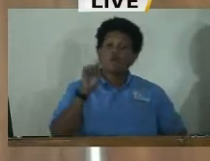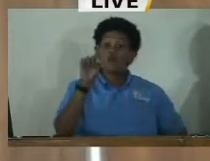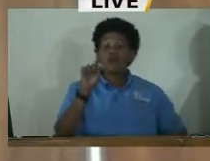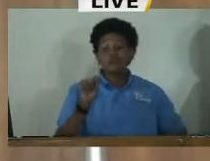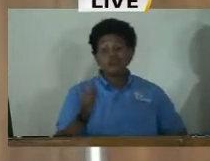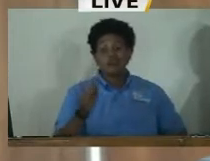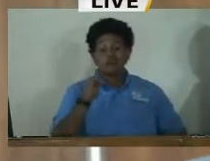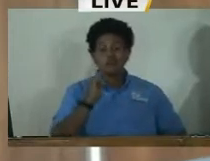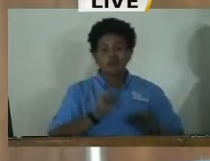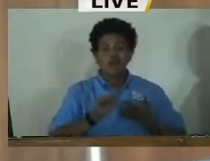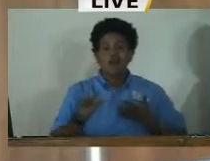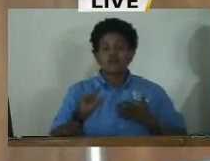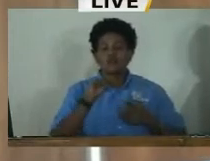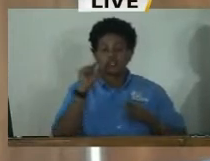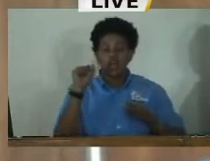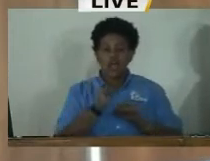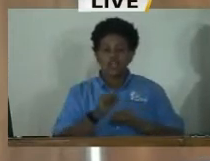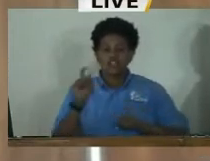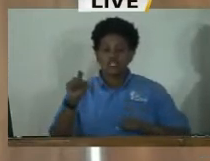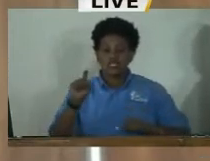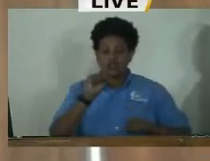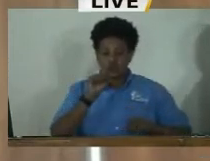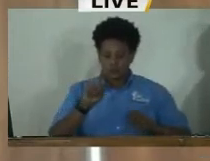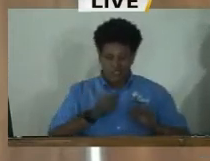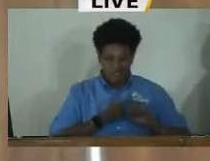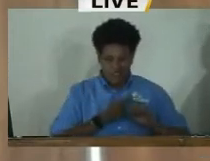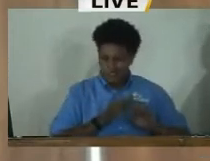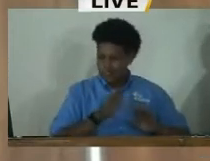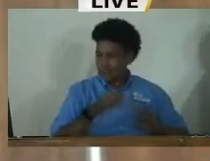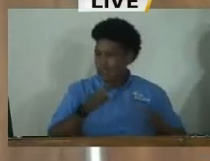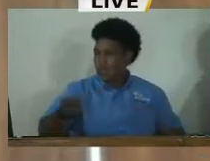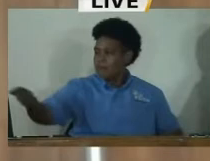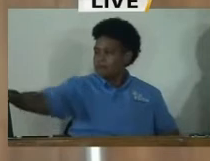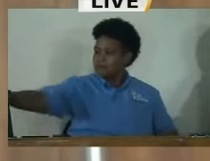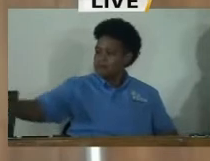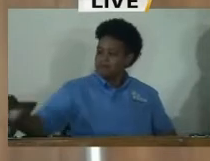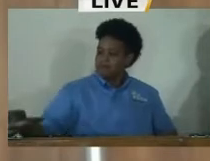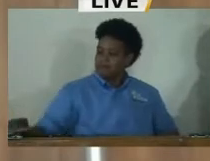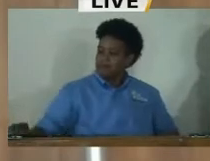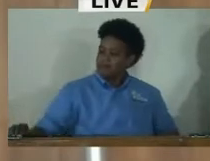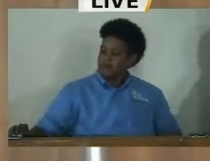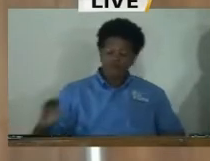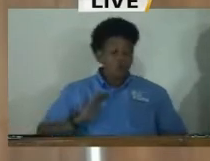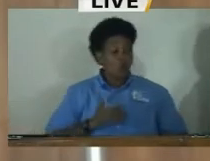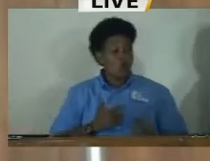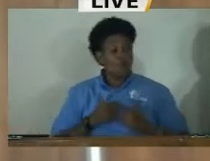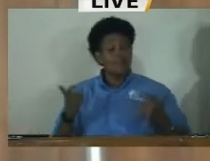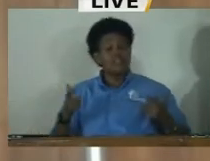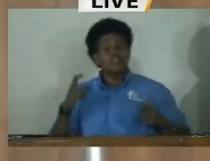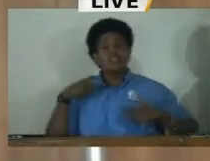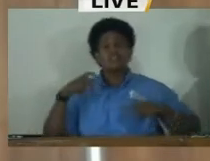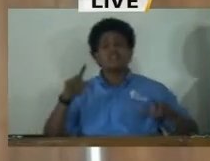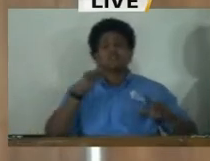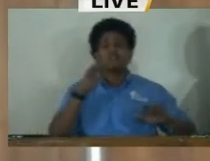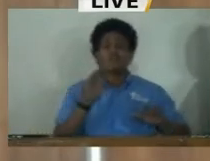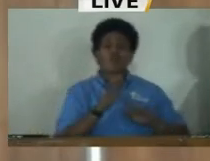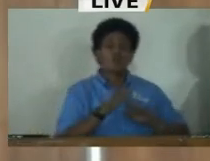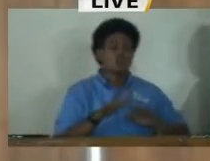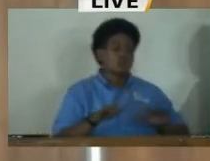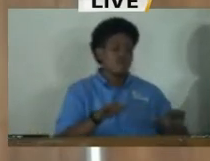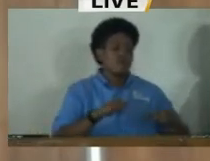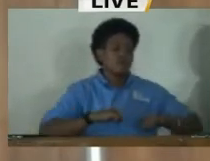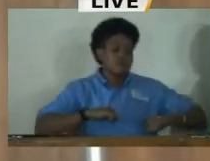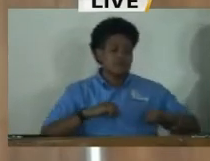1/10 of the allocation it actually needs to be effective. Madam Speaker, our major investments for cultural performance spaces were